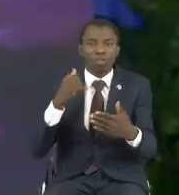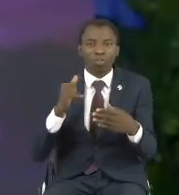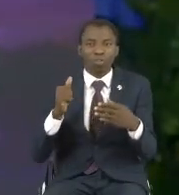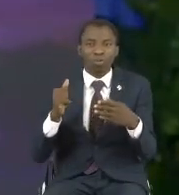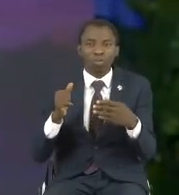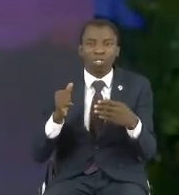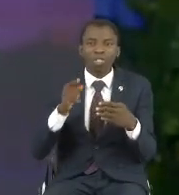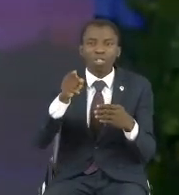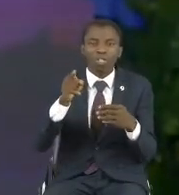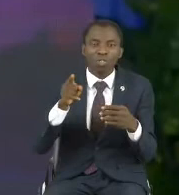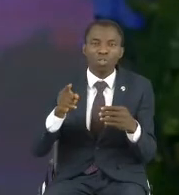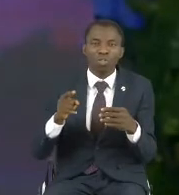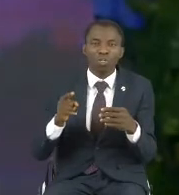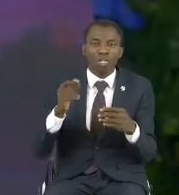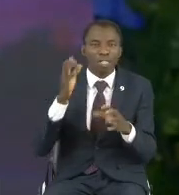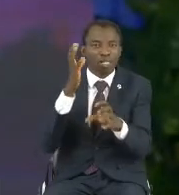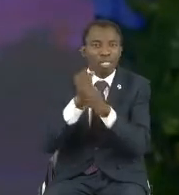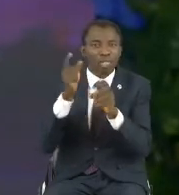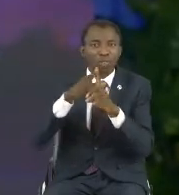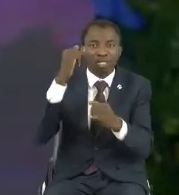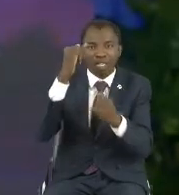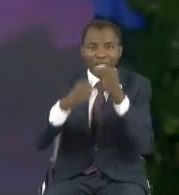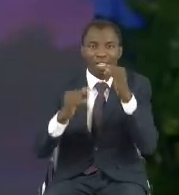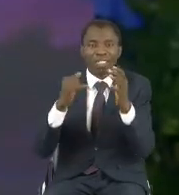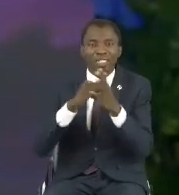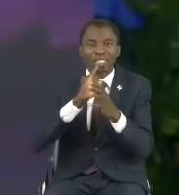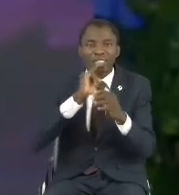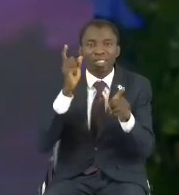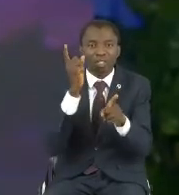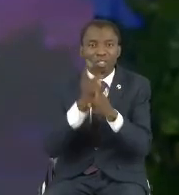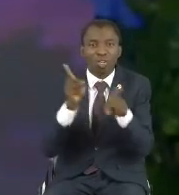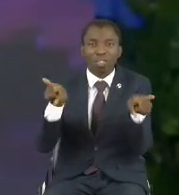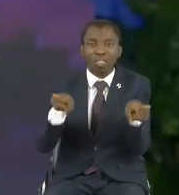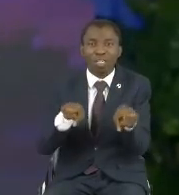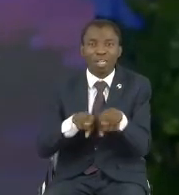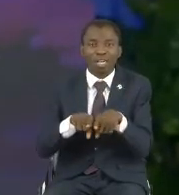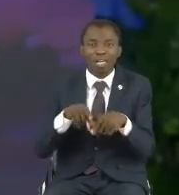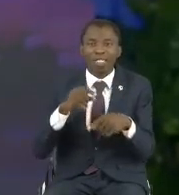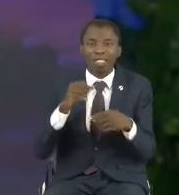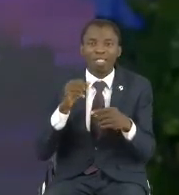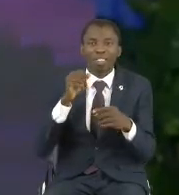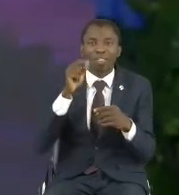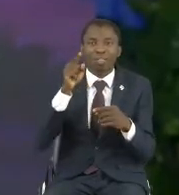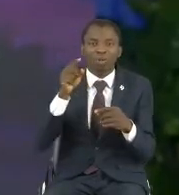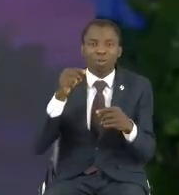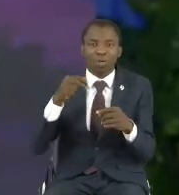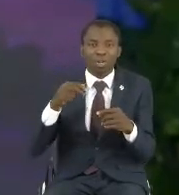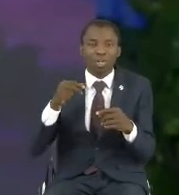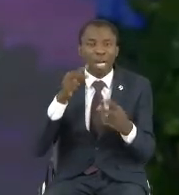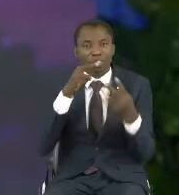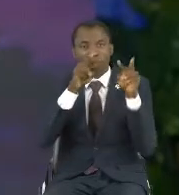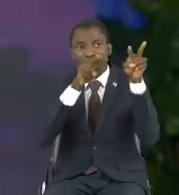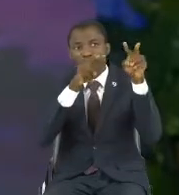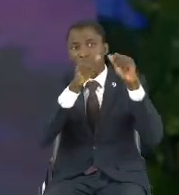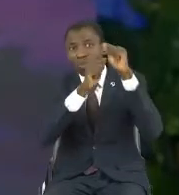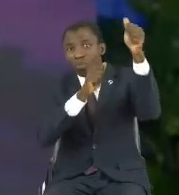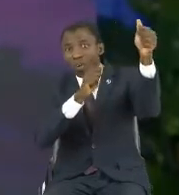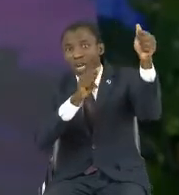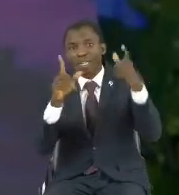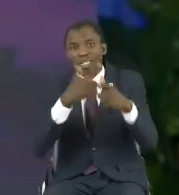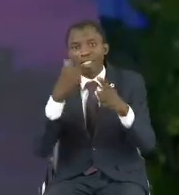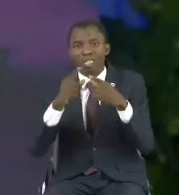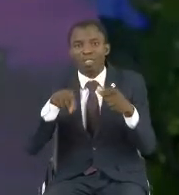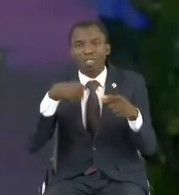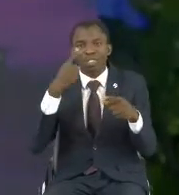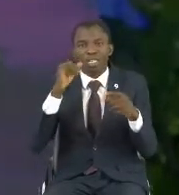for air. It's like you are exhausted, and you look far and you say, can